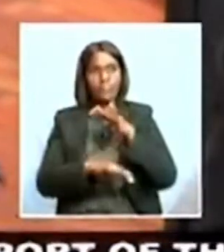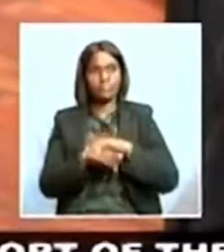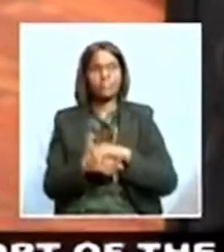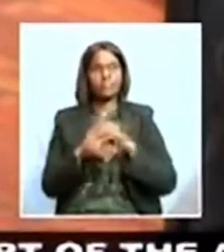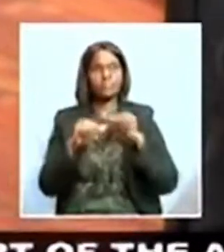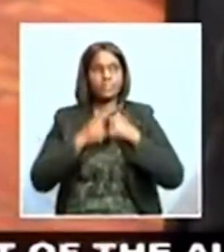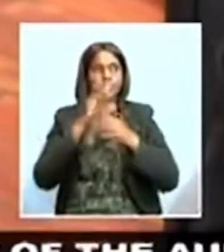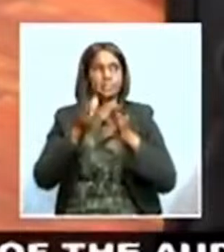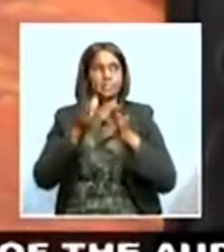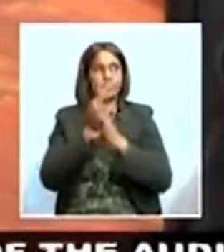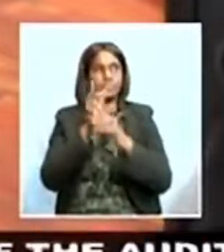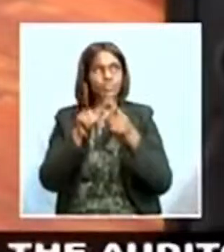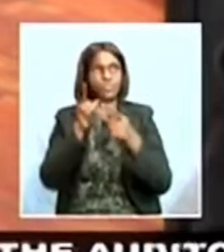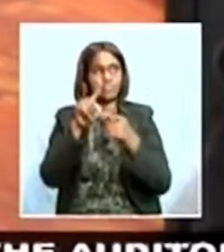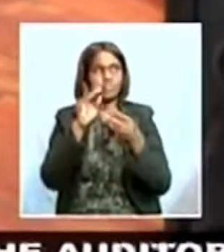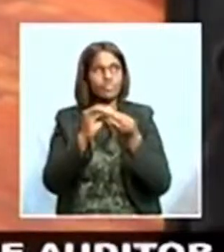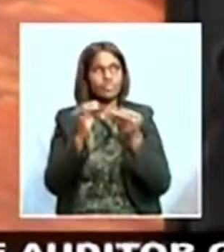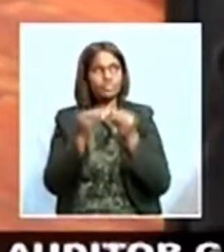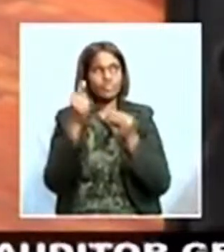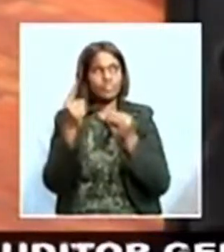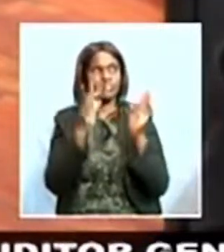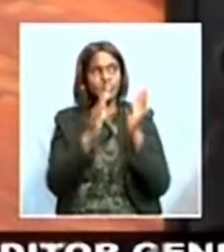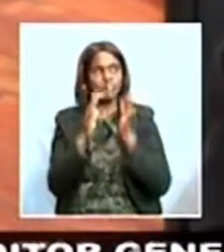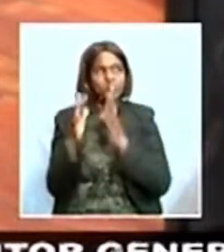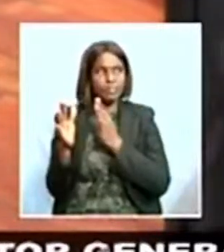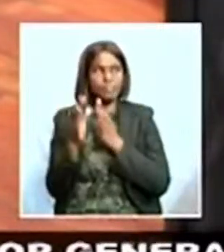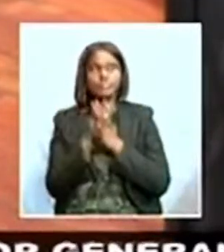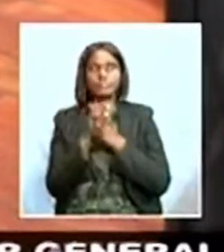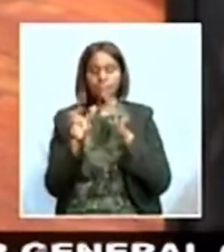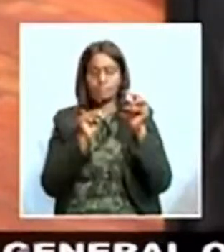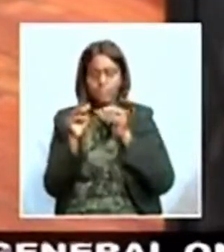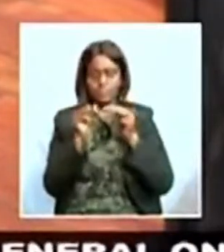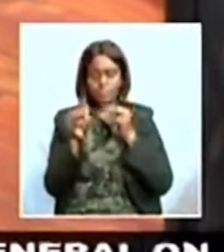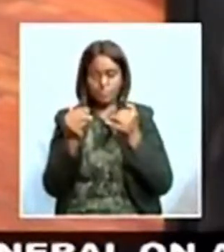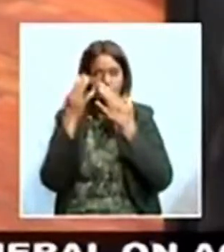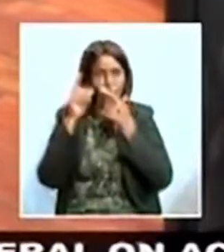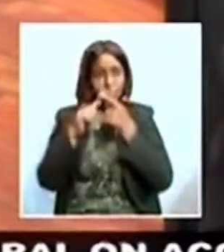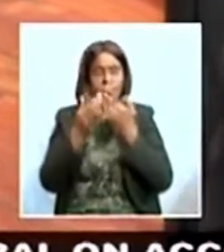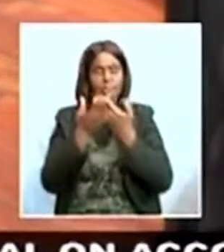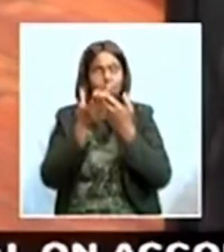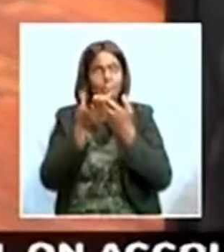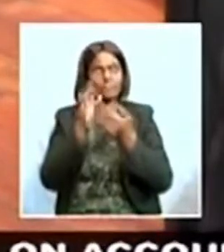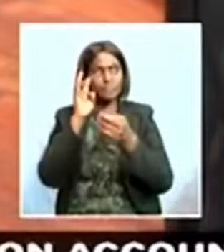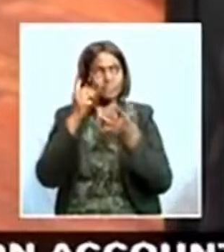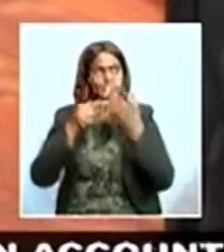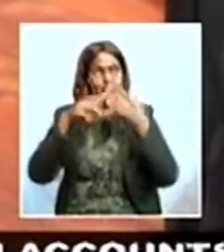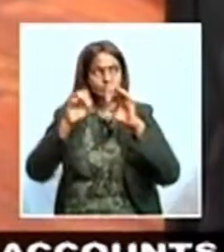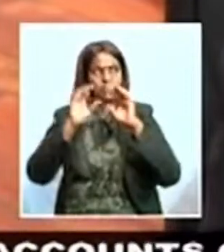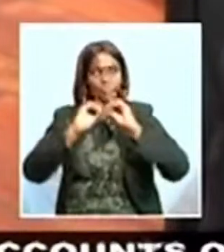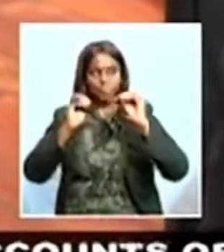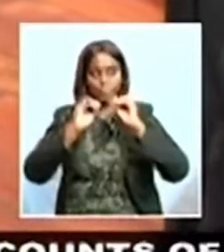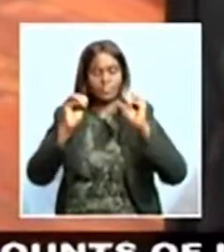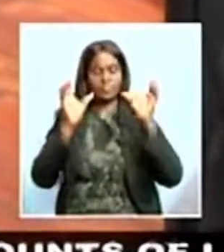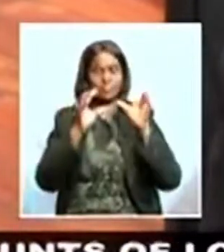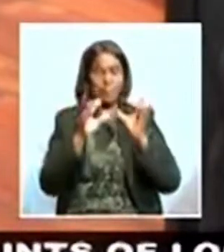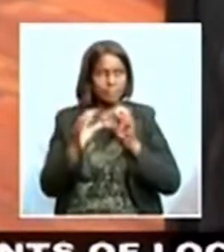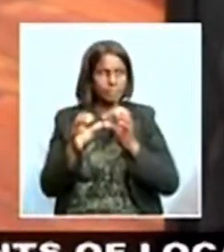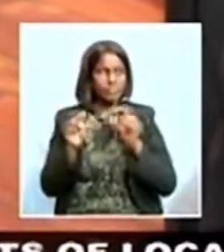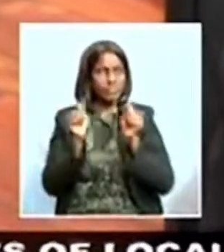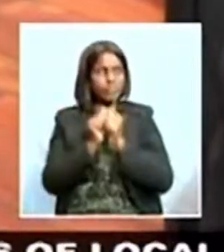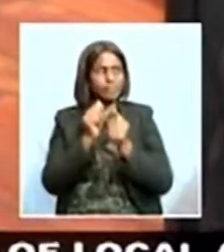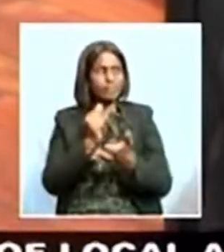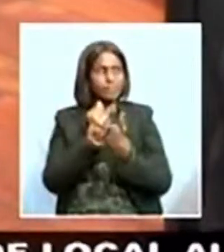We refer you to Appendix 1. Remedial measure, management wishes to submit that it will continue sensitizing the community with